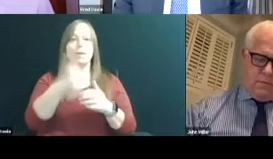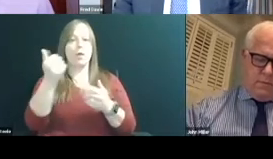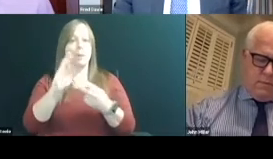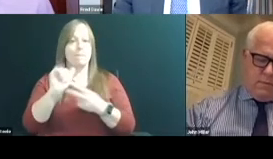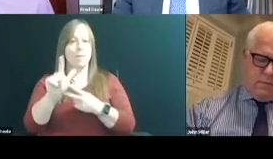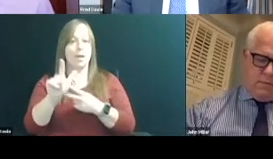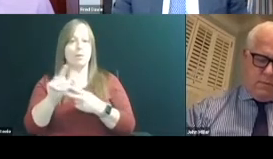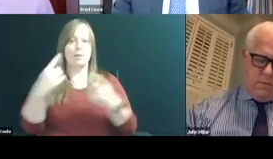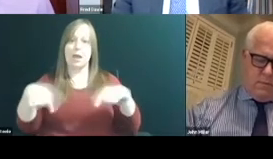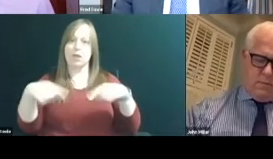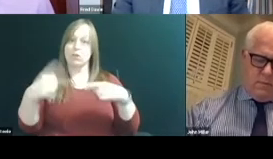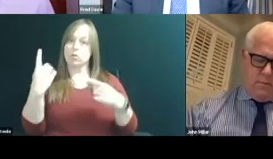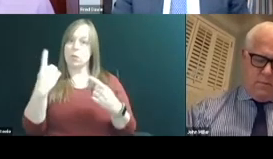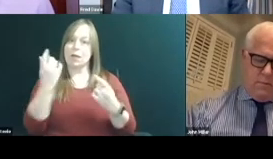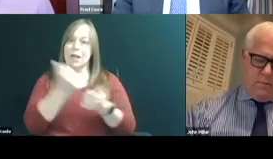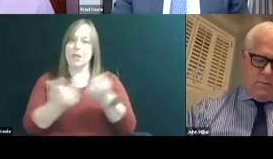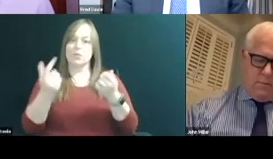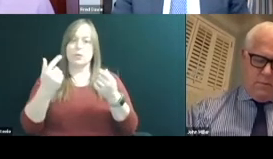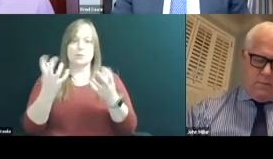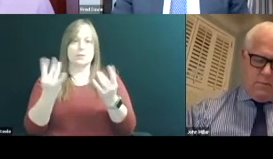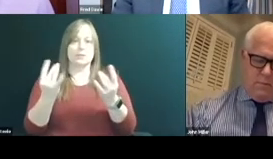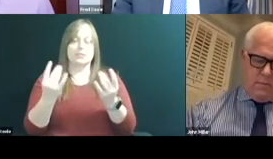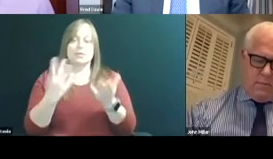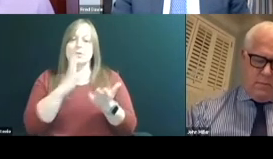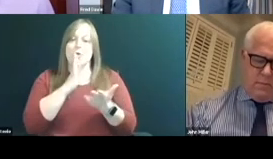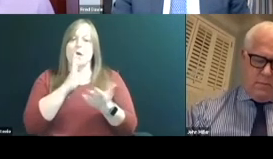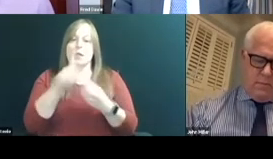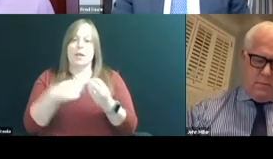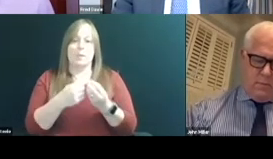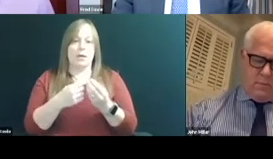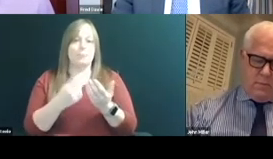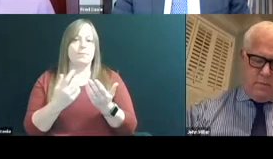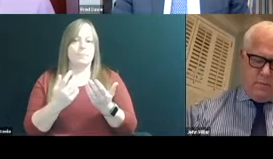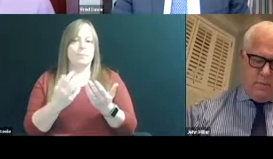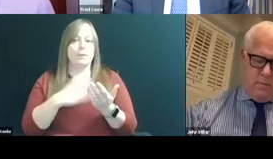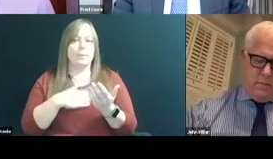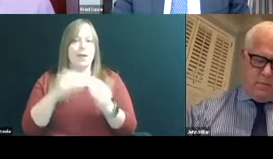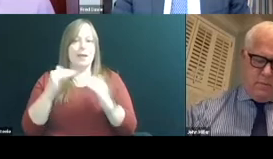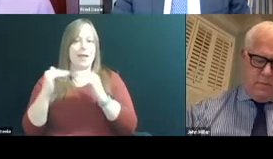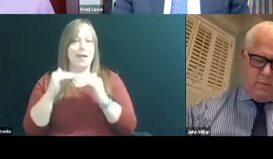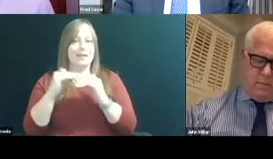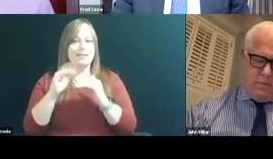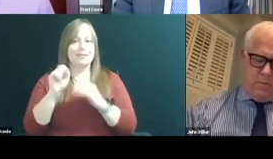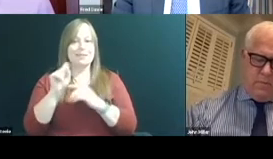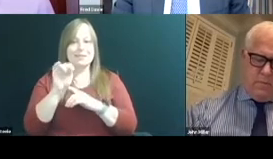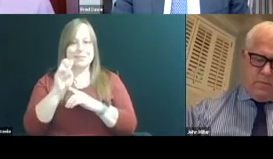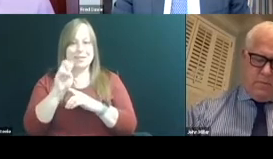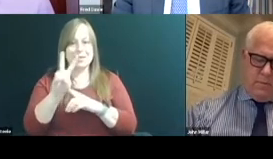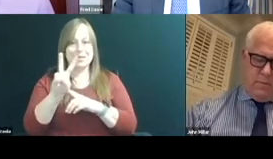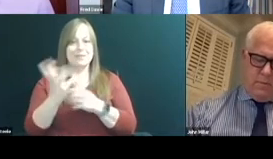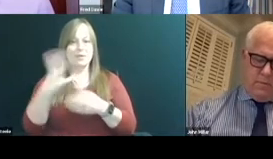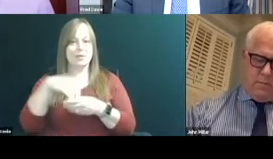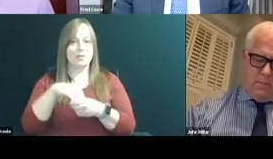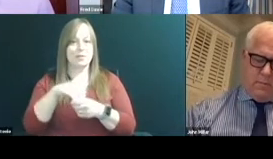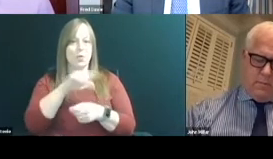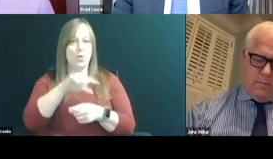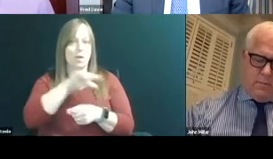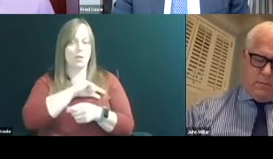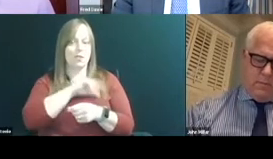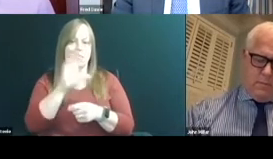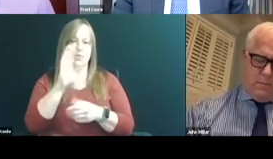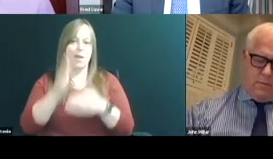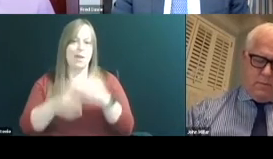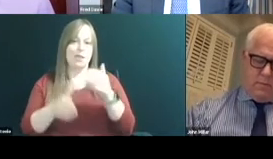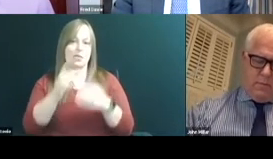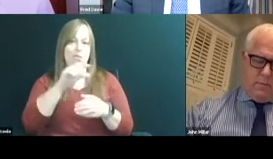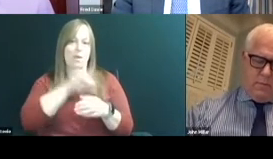the controversial bill that everyone was talking about that I'd like to highlight is my colleague Steve Levin's bill to end qualified immunity for police